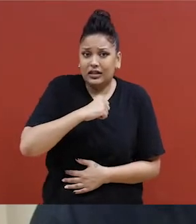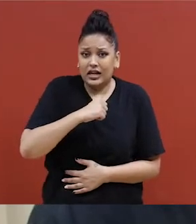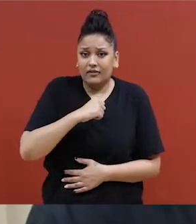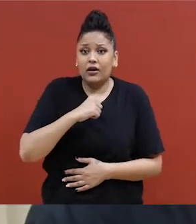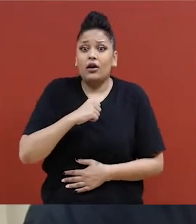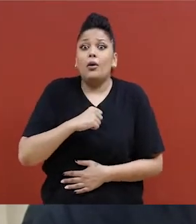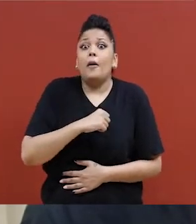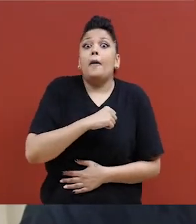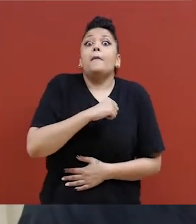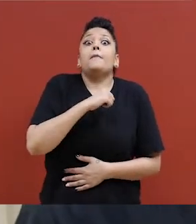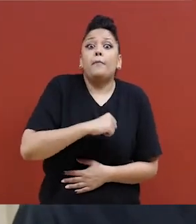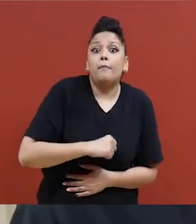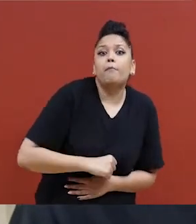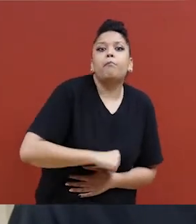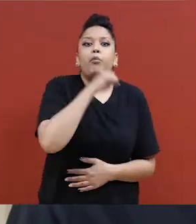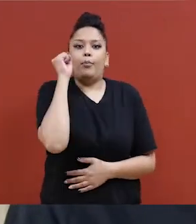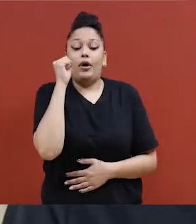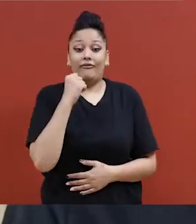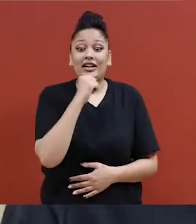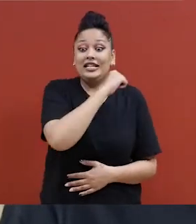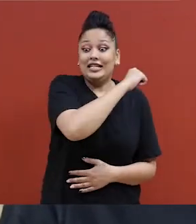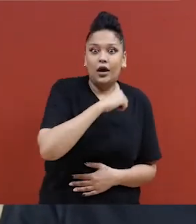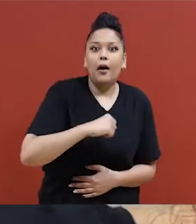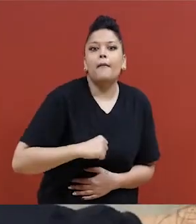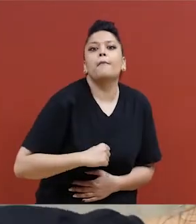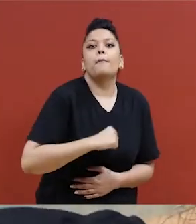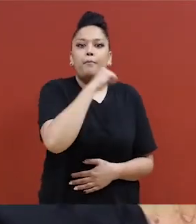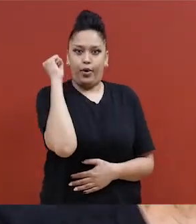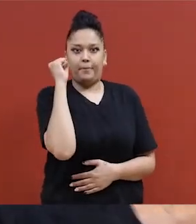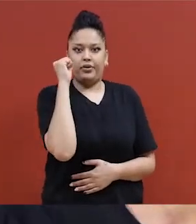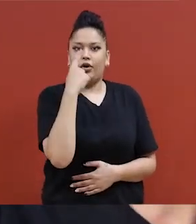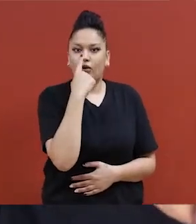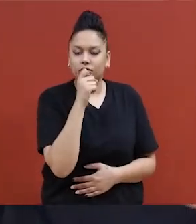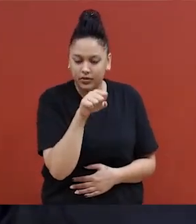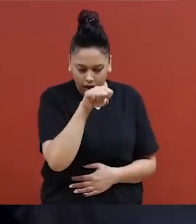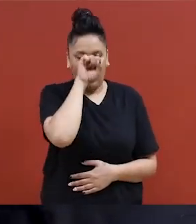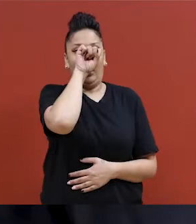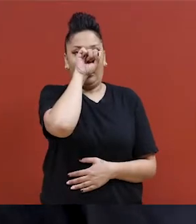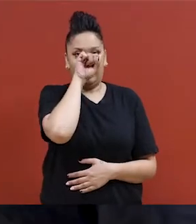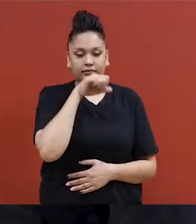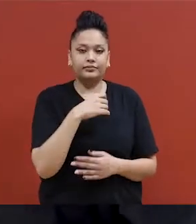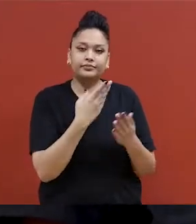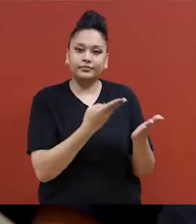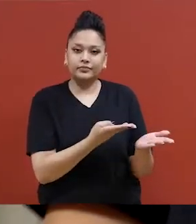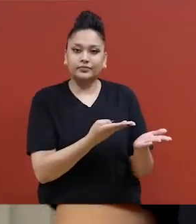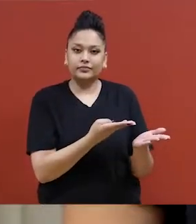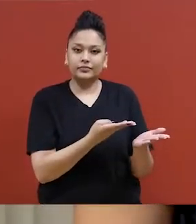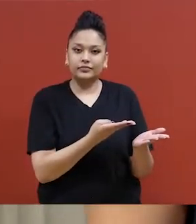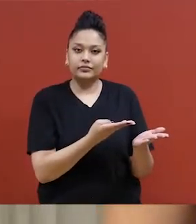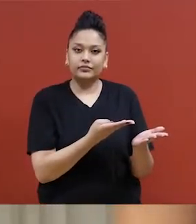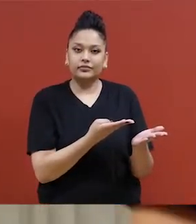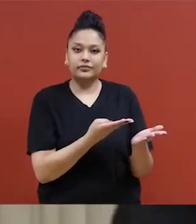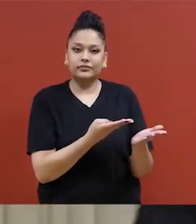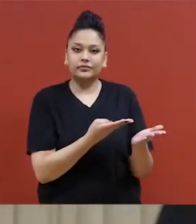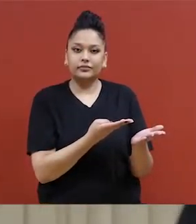the back of my fist up into their nose. That combination would look like this.